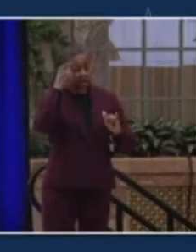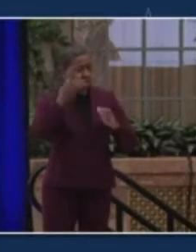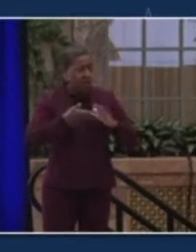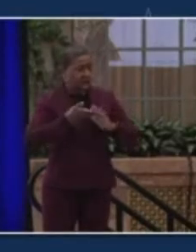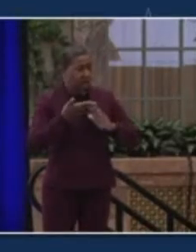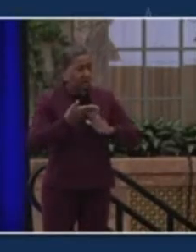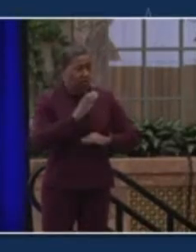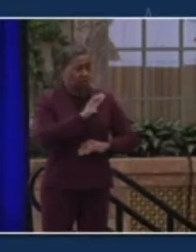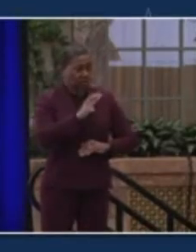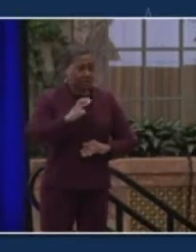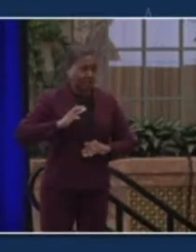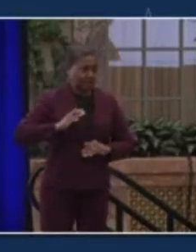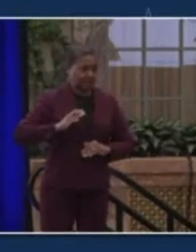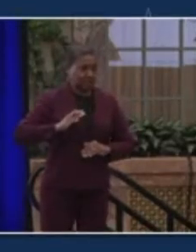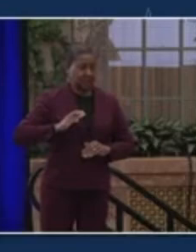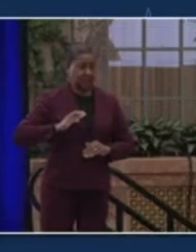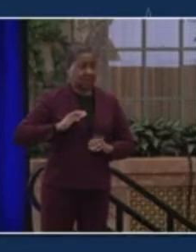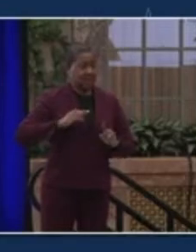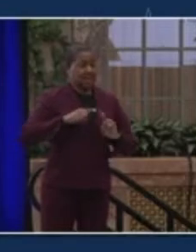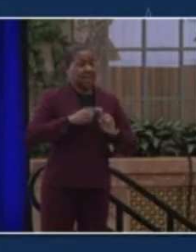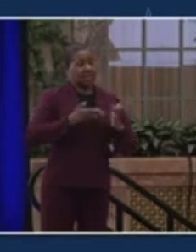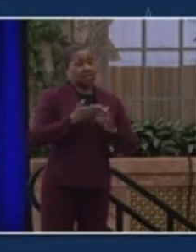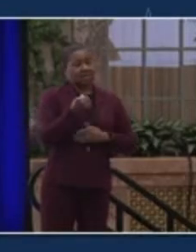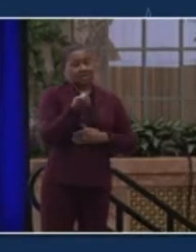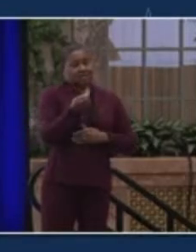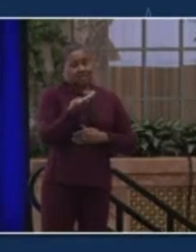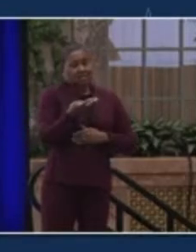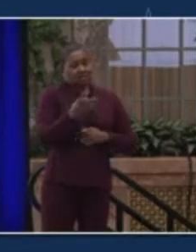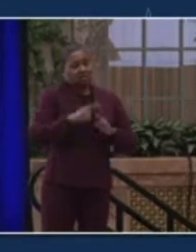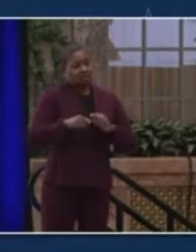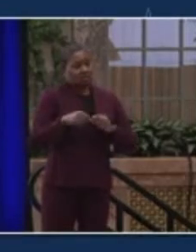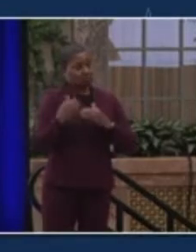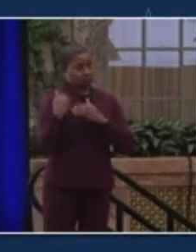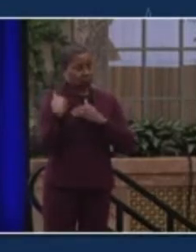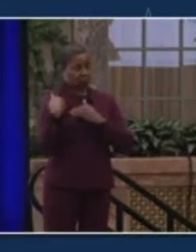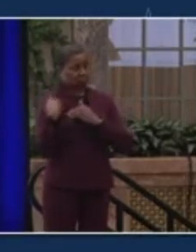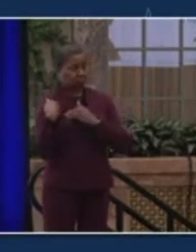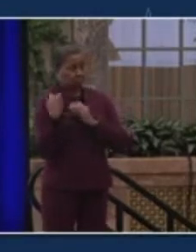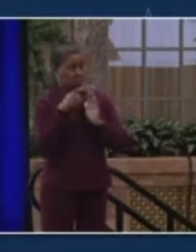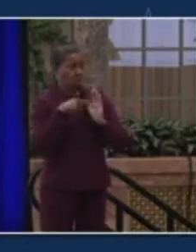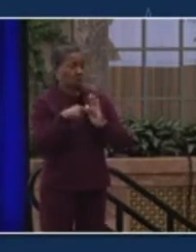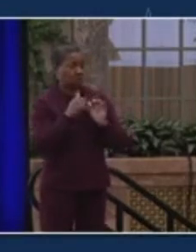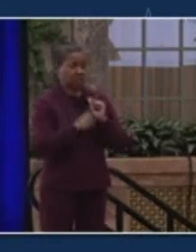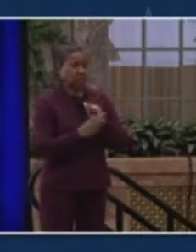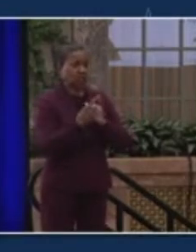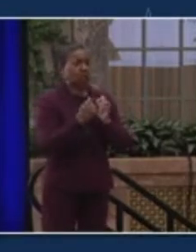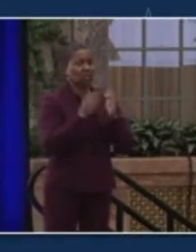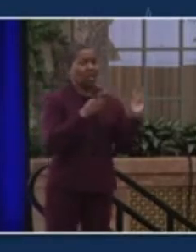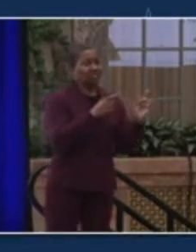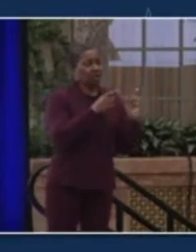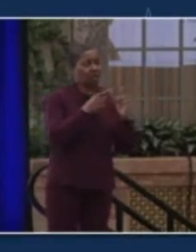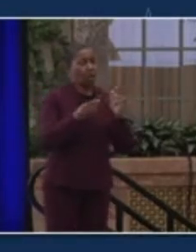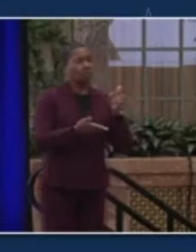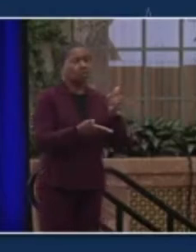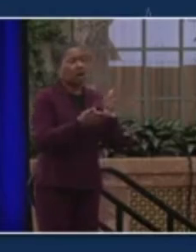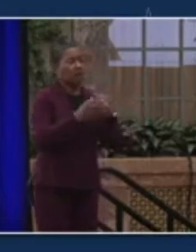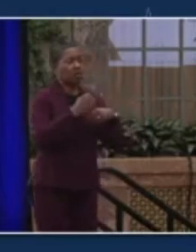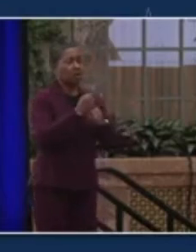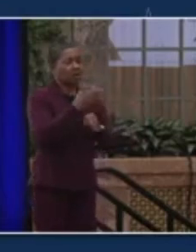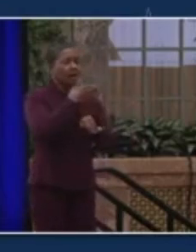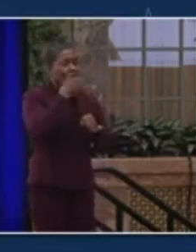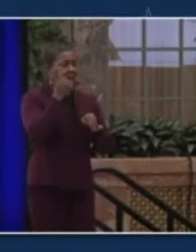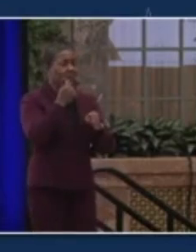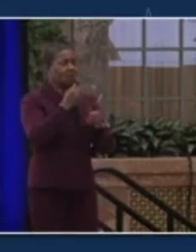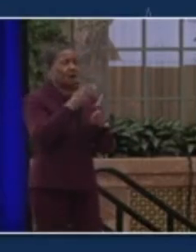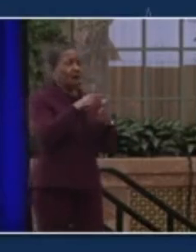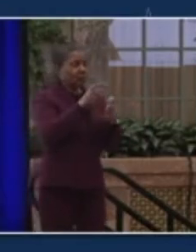Committees. Harold served in several capacities, and in each with the goal to help create better